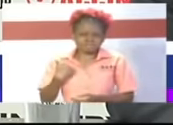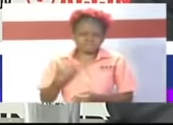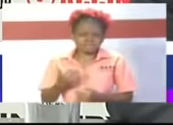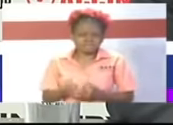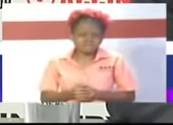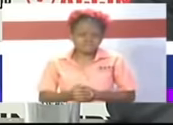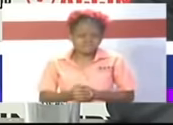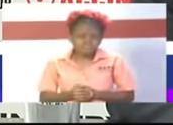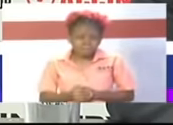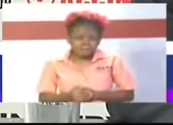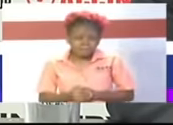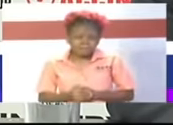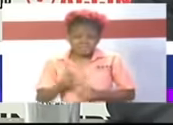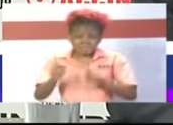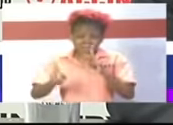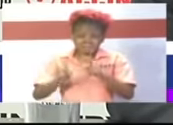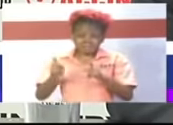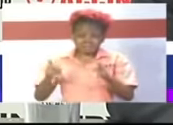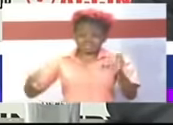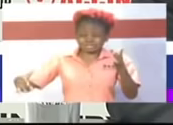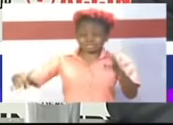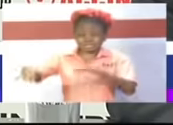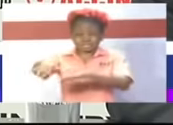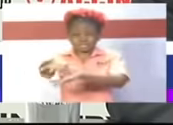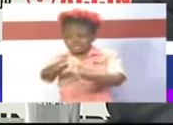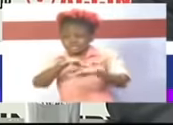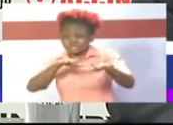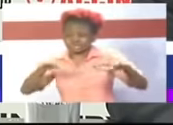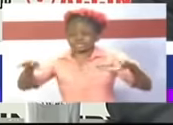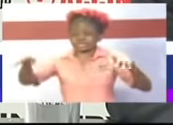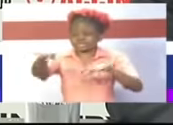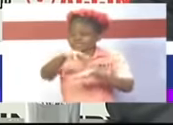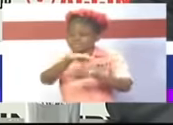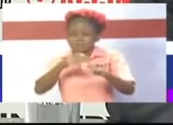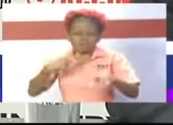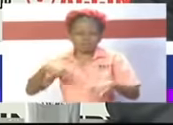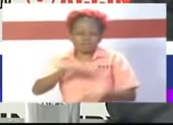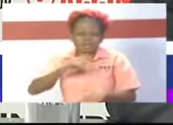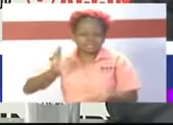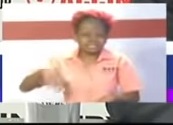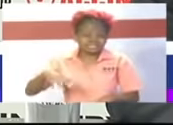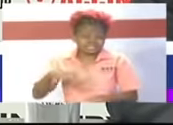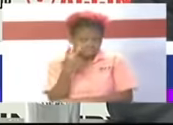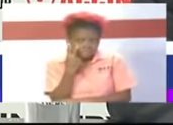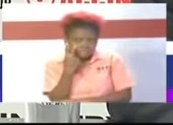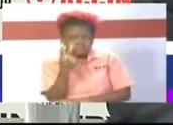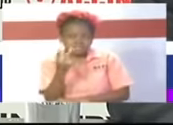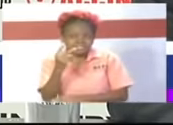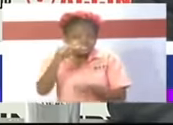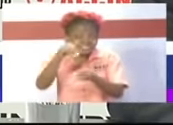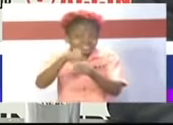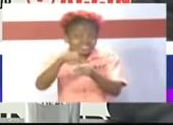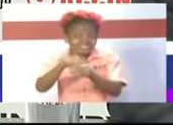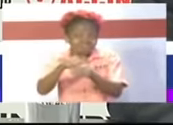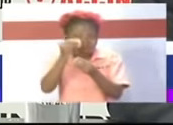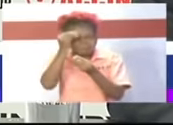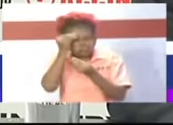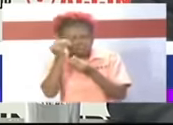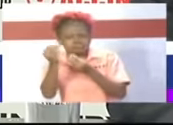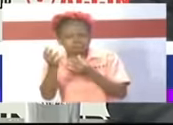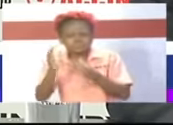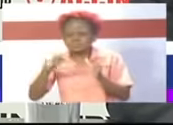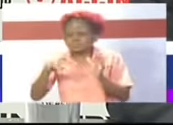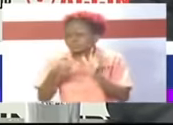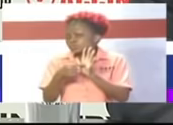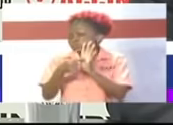additional gathering or movement would not yet be seen in the data that we have. We also do have the previous experience of last year's Diwali,